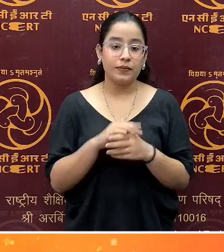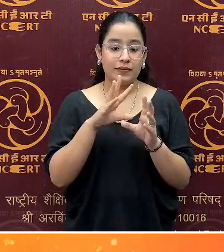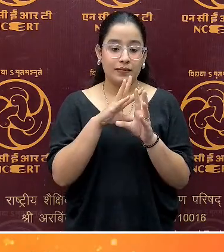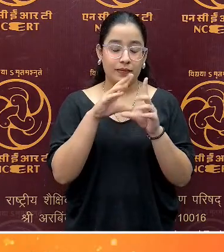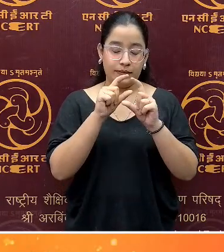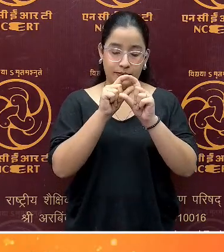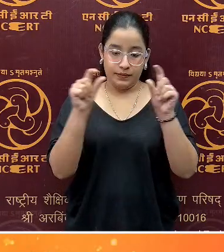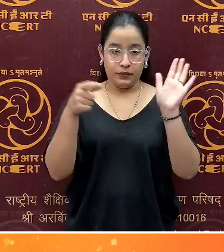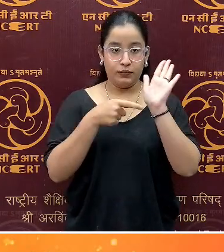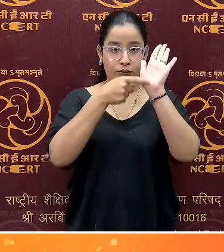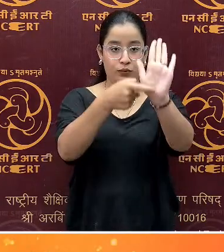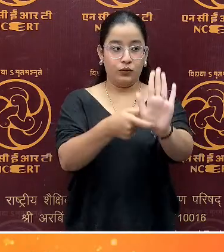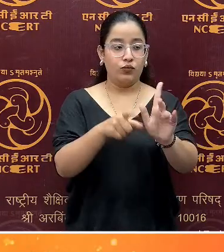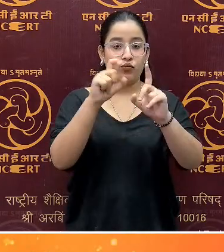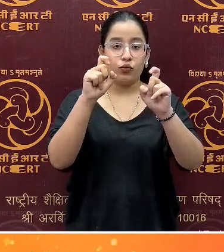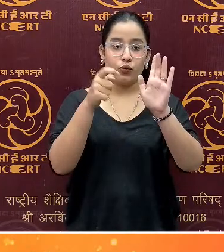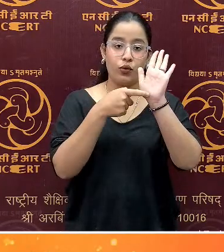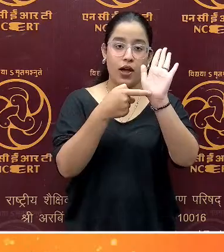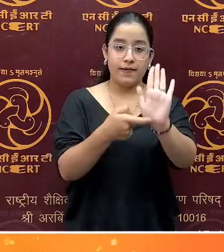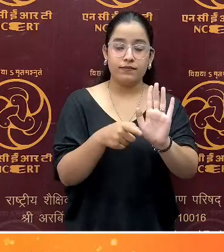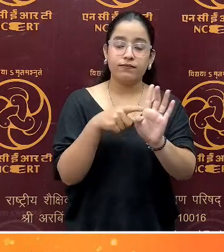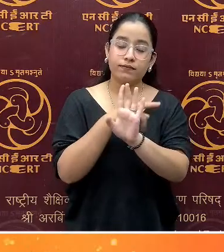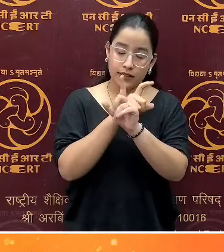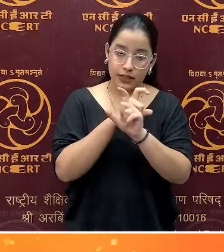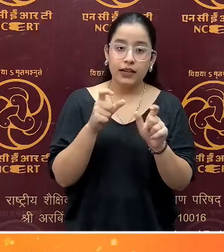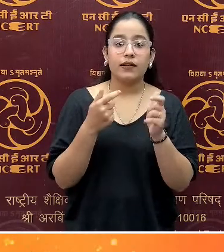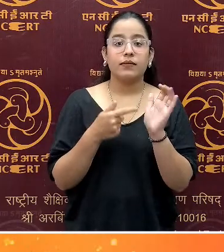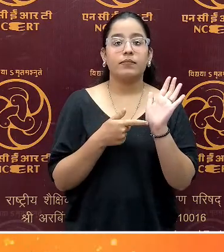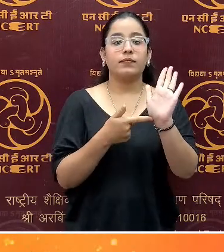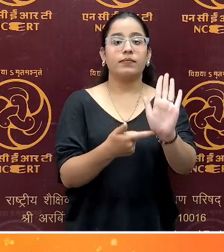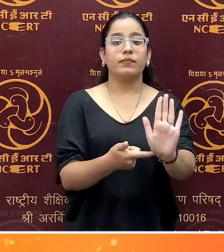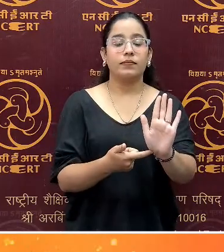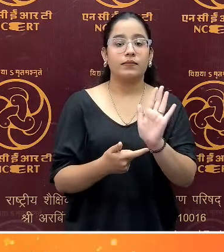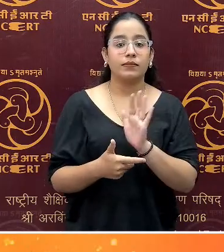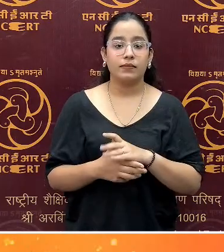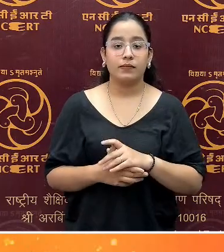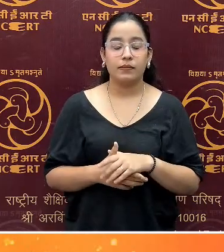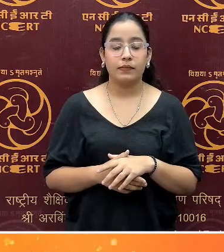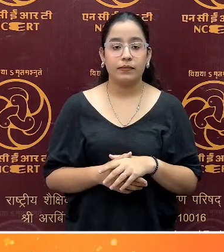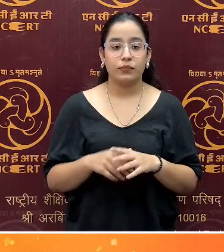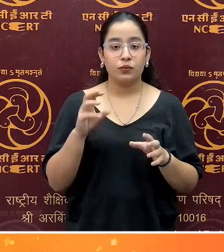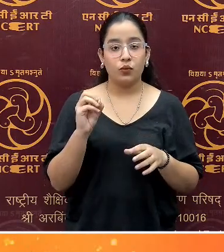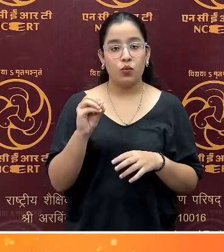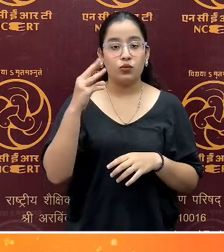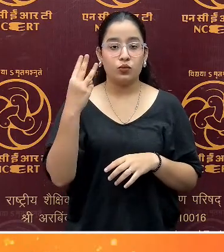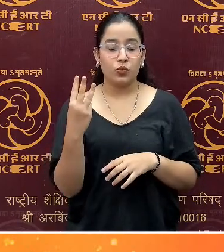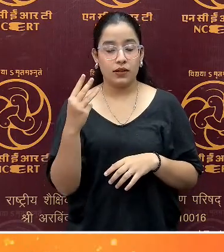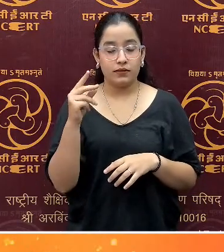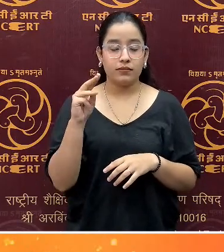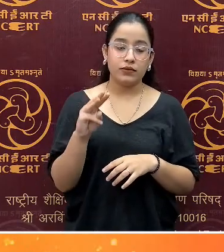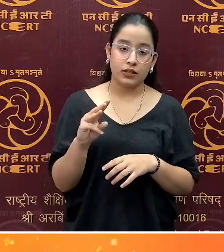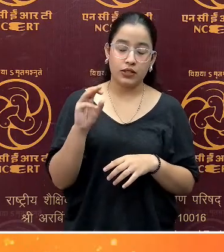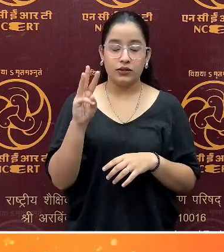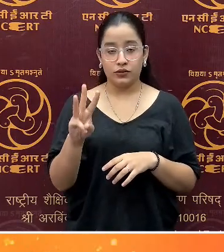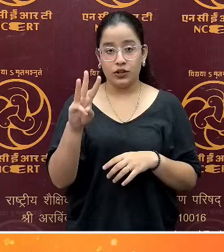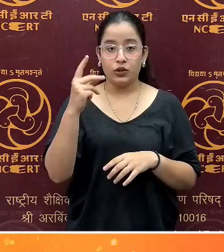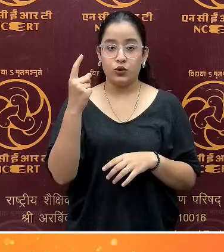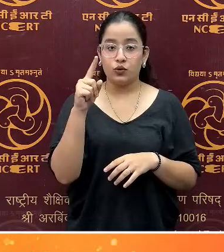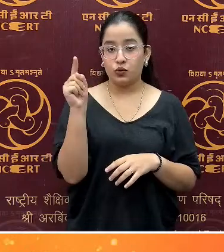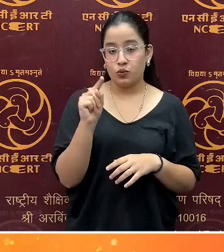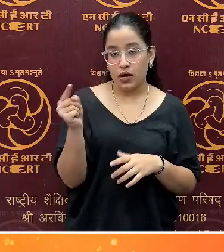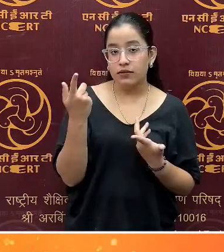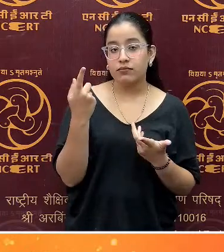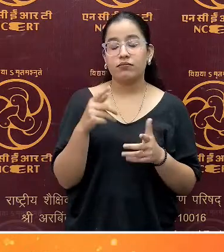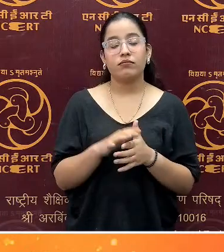in particular because we all are aware of this 4 square and 3 square. 4 square, 3 square gives us 5 square,